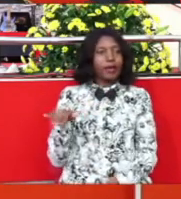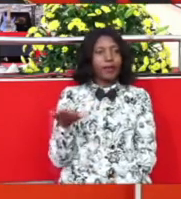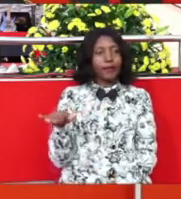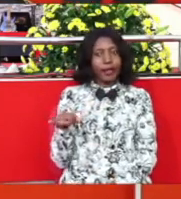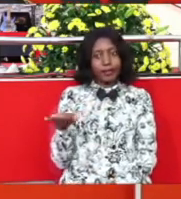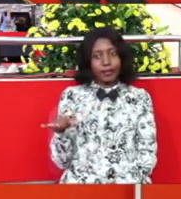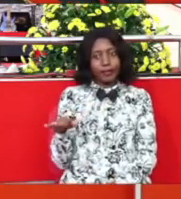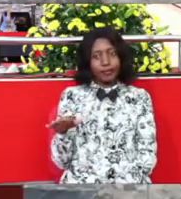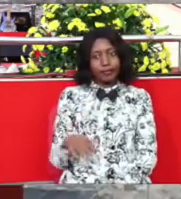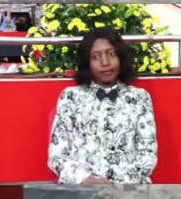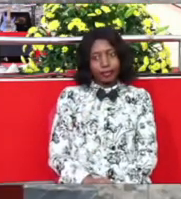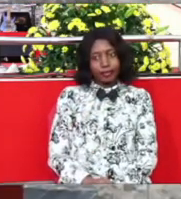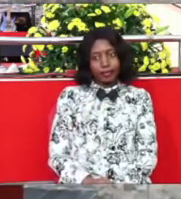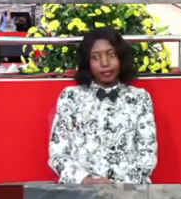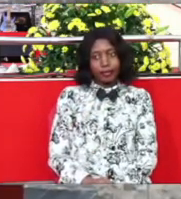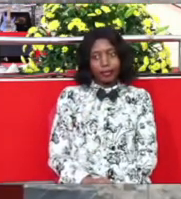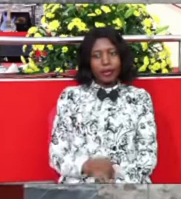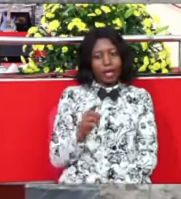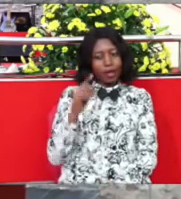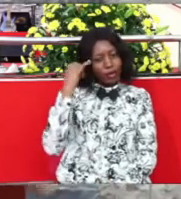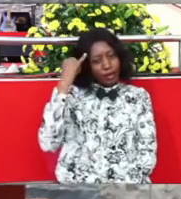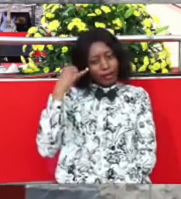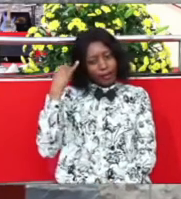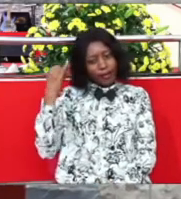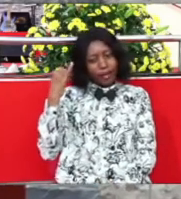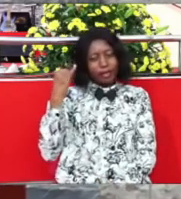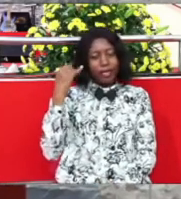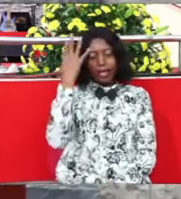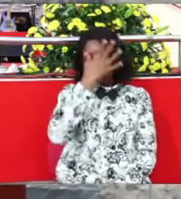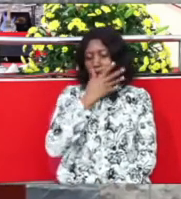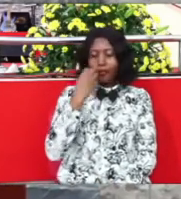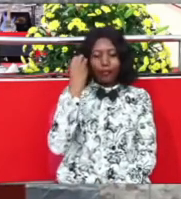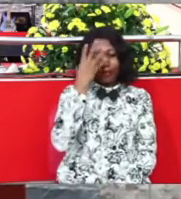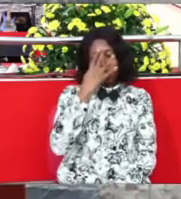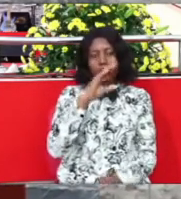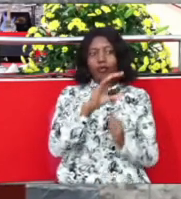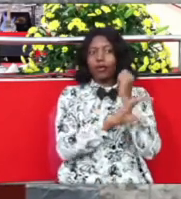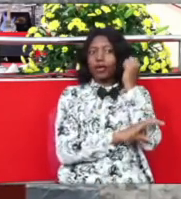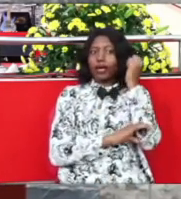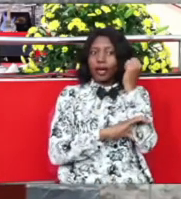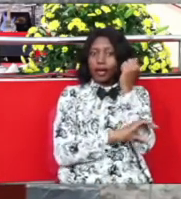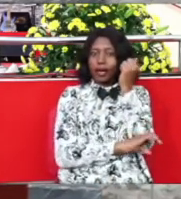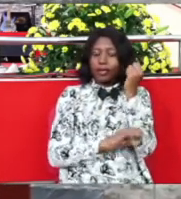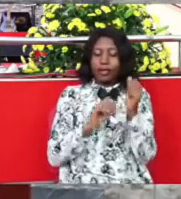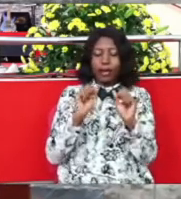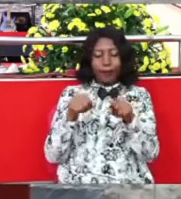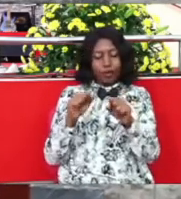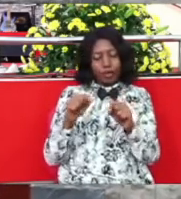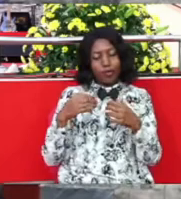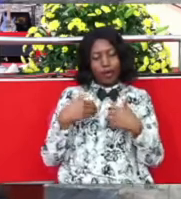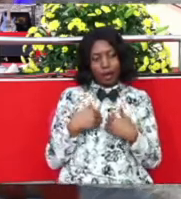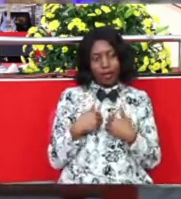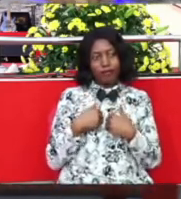pa kuishi? Have you imagined the kind of beautiful nation that we are in? Je, unadhania tungekuwa na nchi inayopendeza vipi?